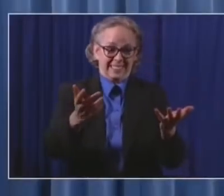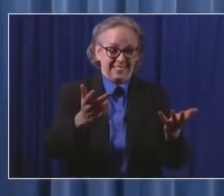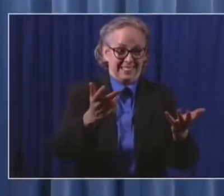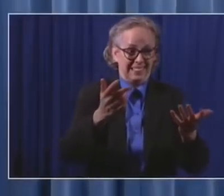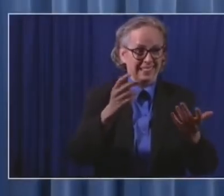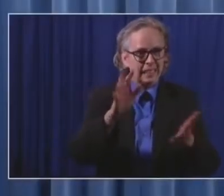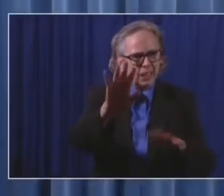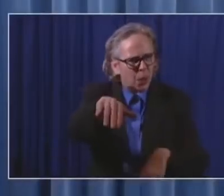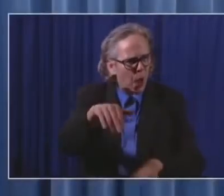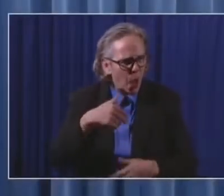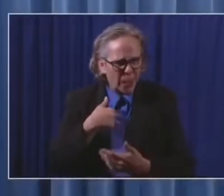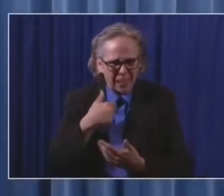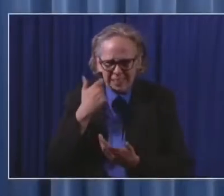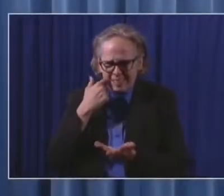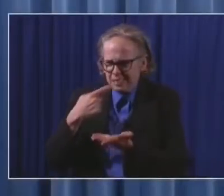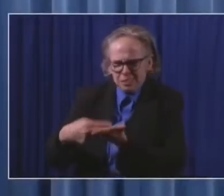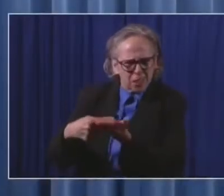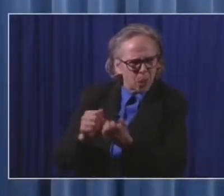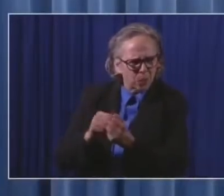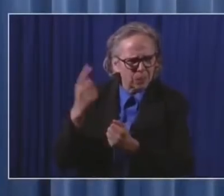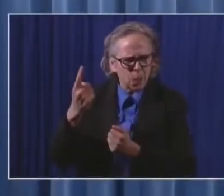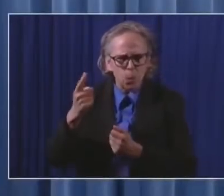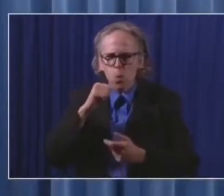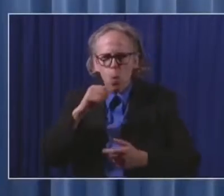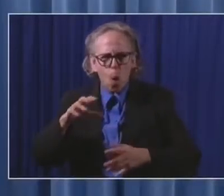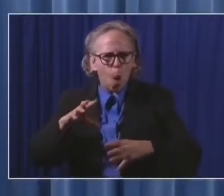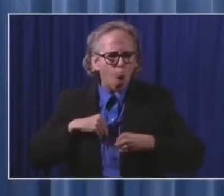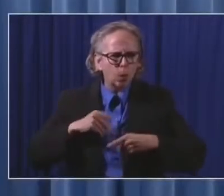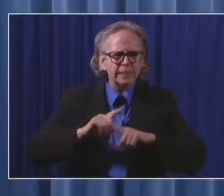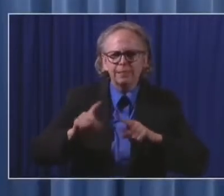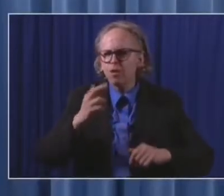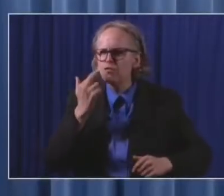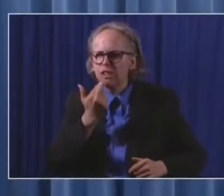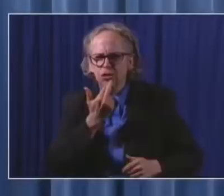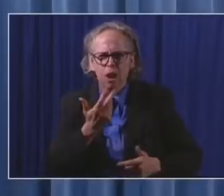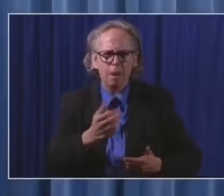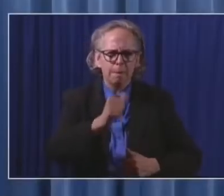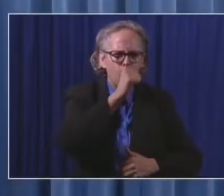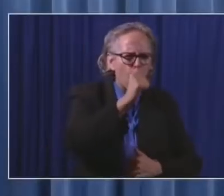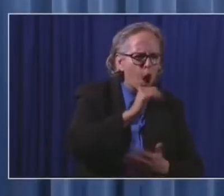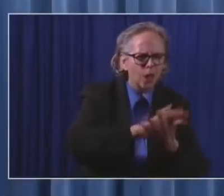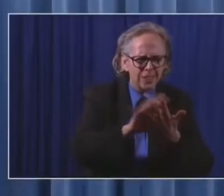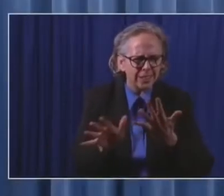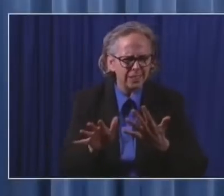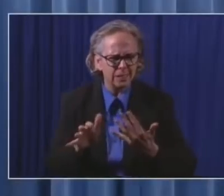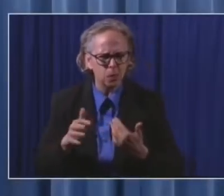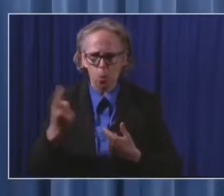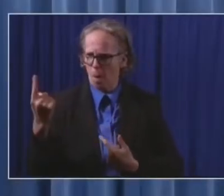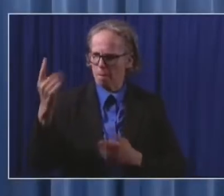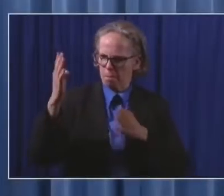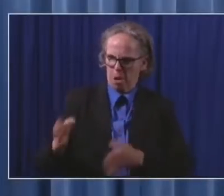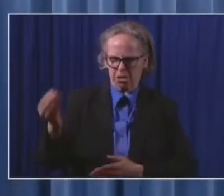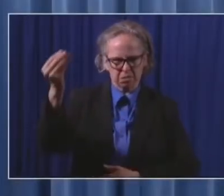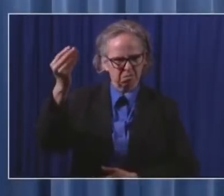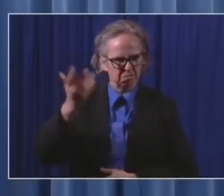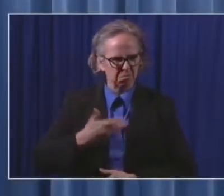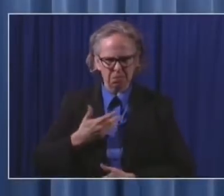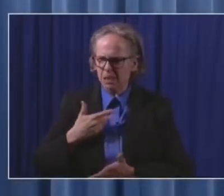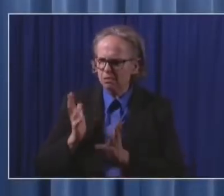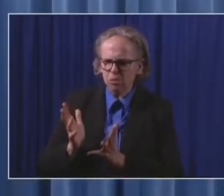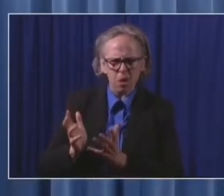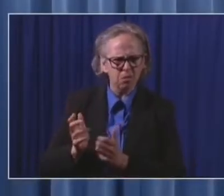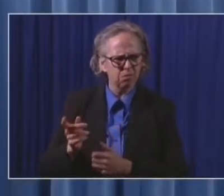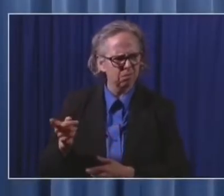I had an interesting conversation, Ben, with, actually John and I both did, with some folks who own